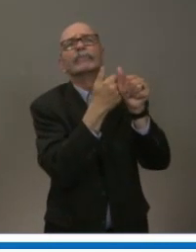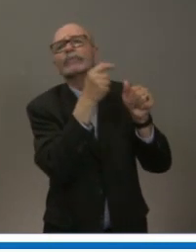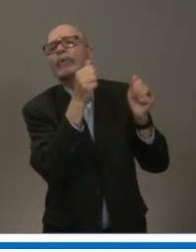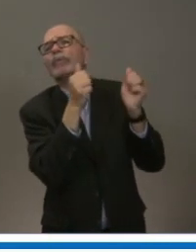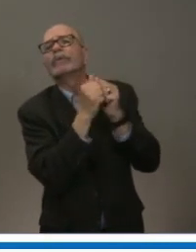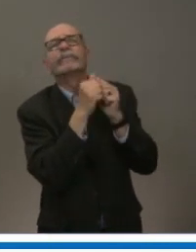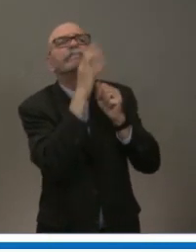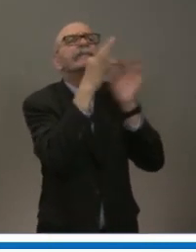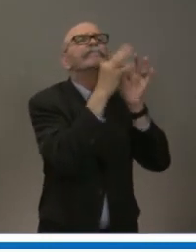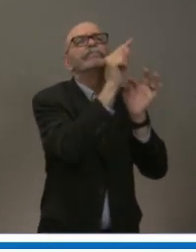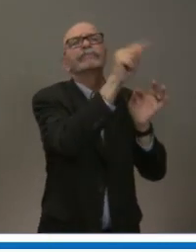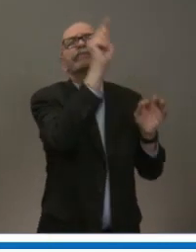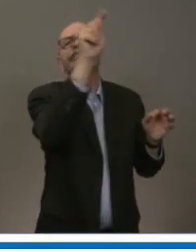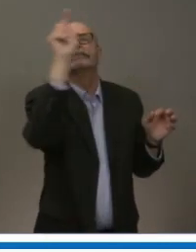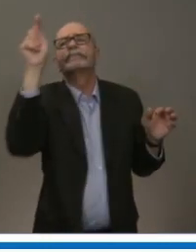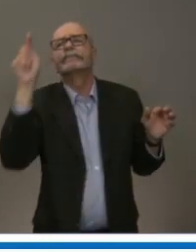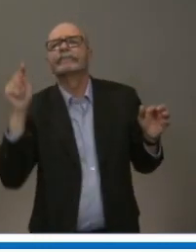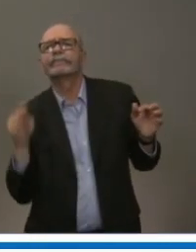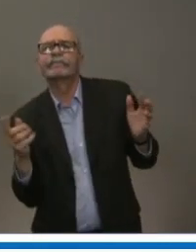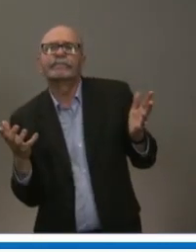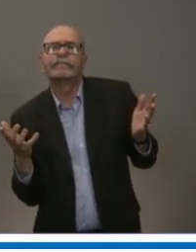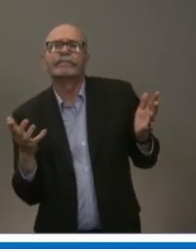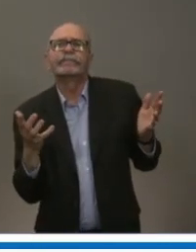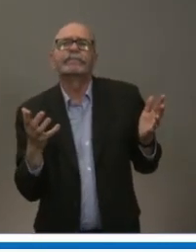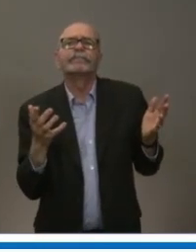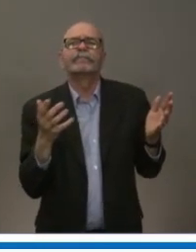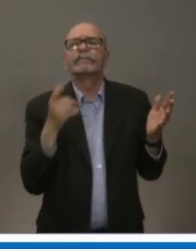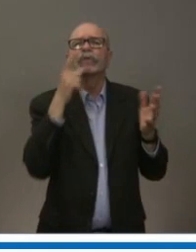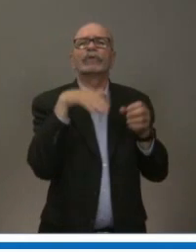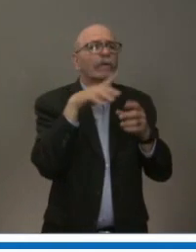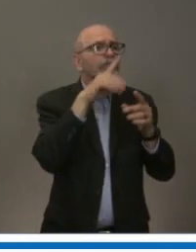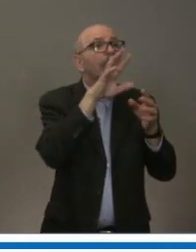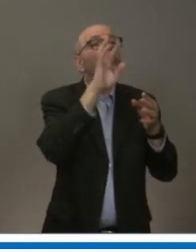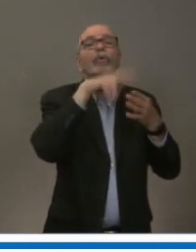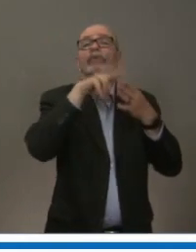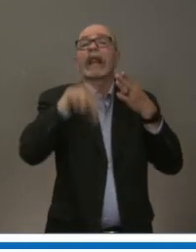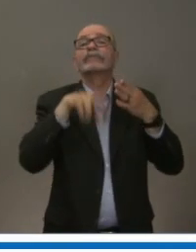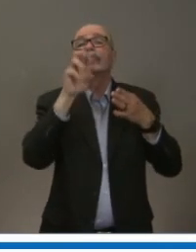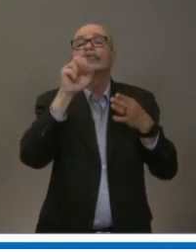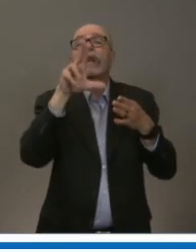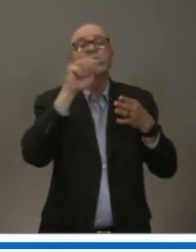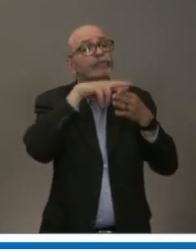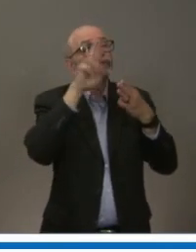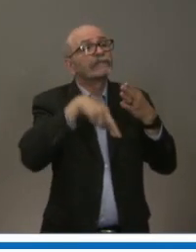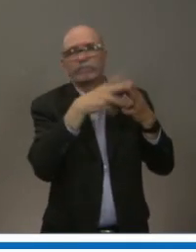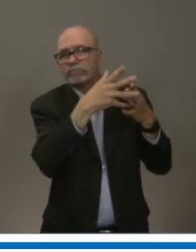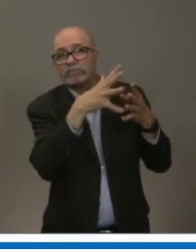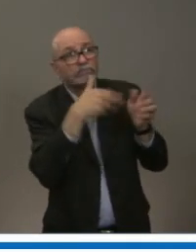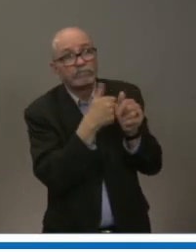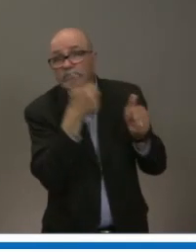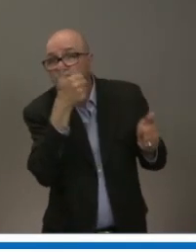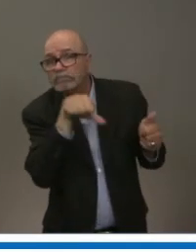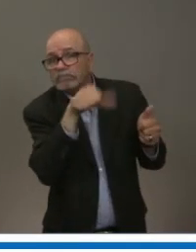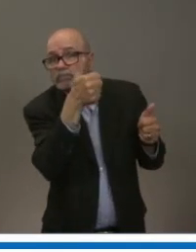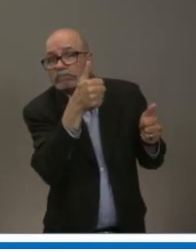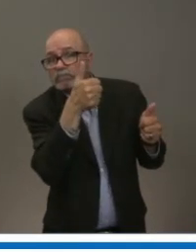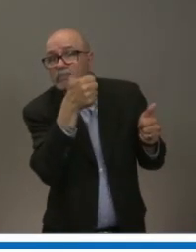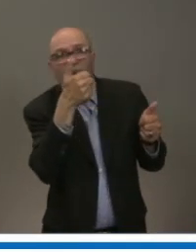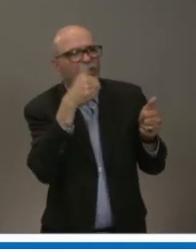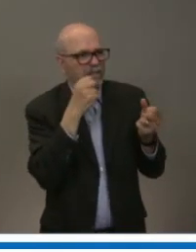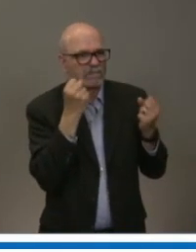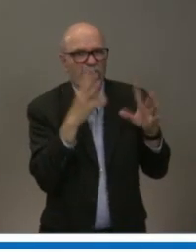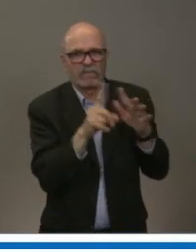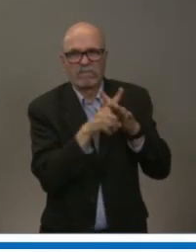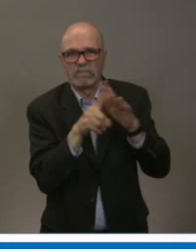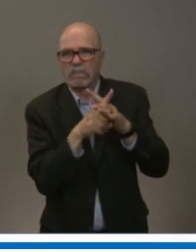what the results that they're producing, or maybe it is just that they don't have as many cases. I don't know. I guess we might find out